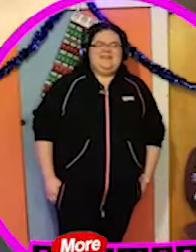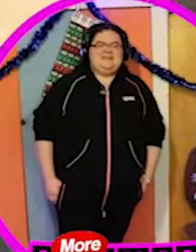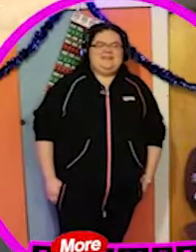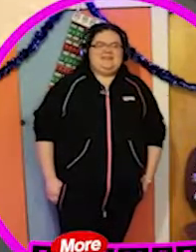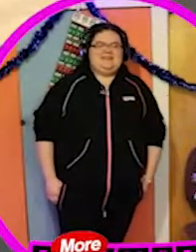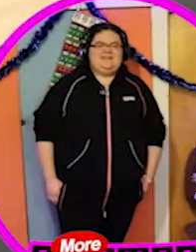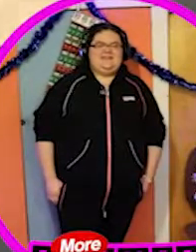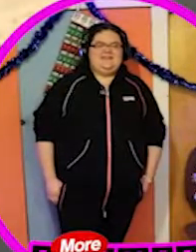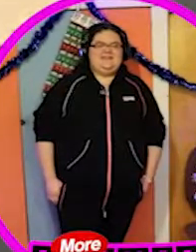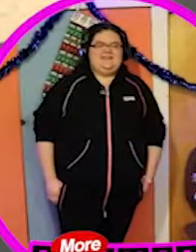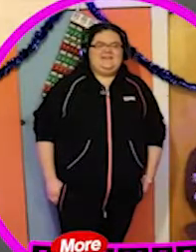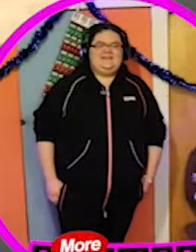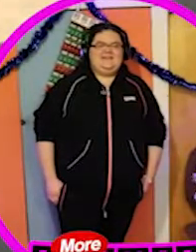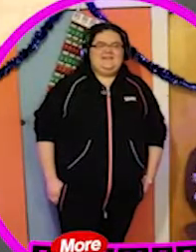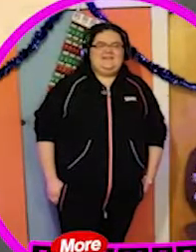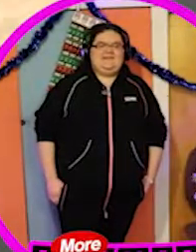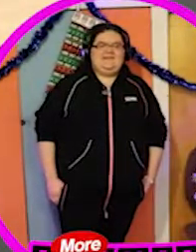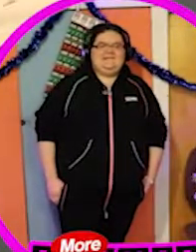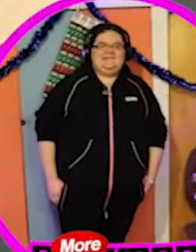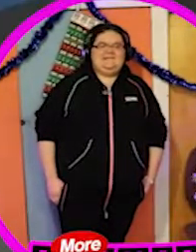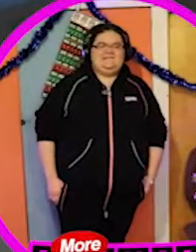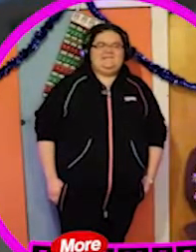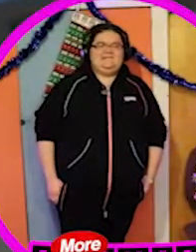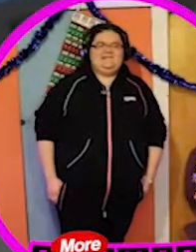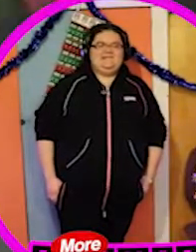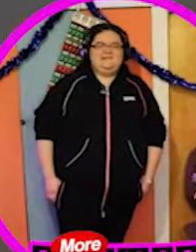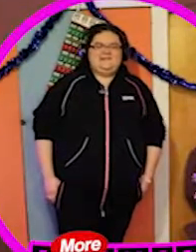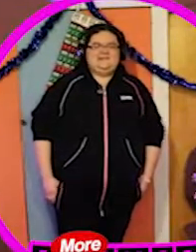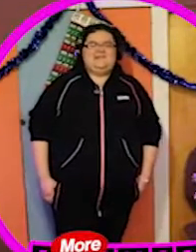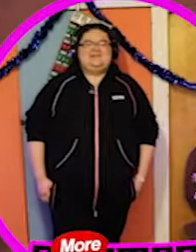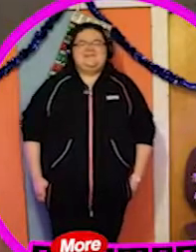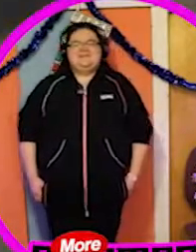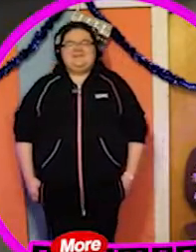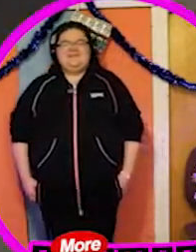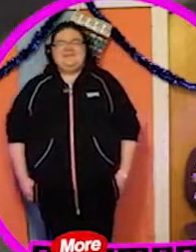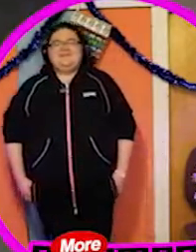it's... Ah, oh, pain. Not my train.